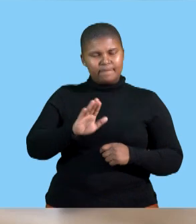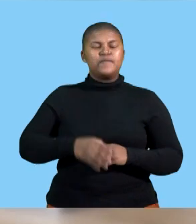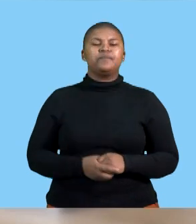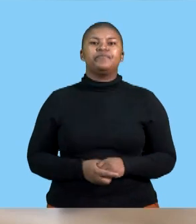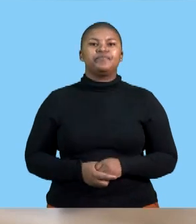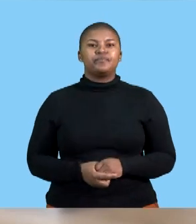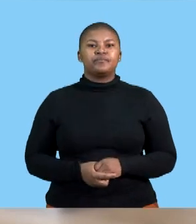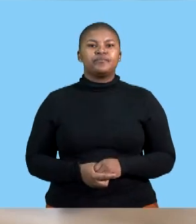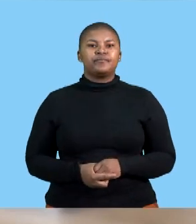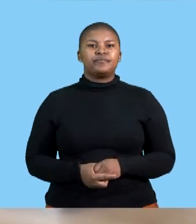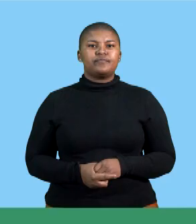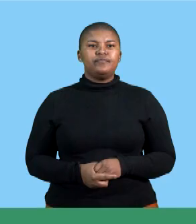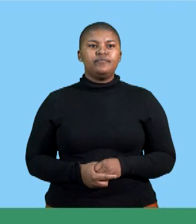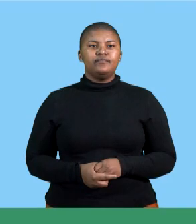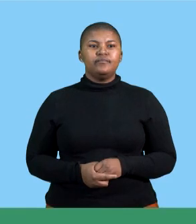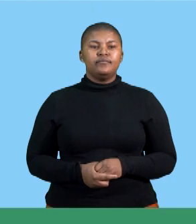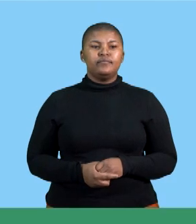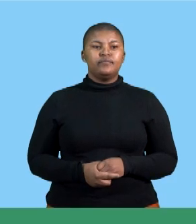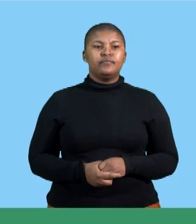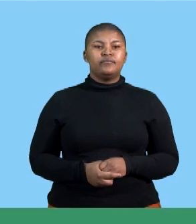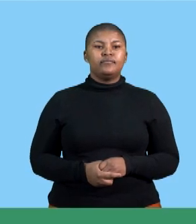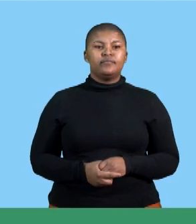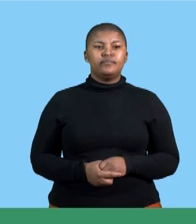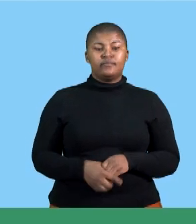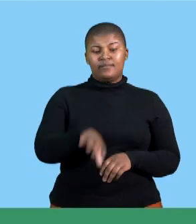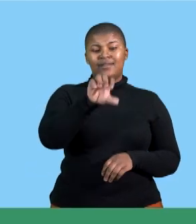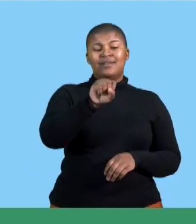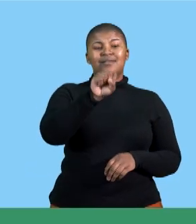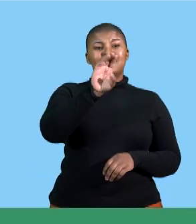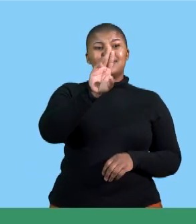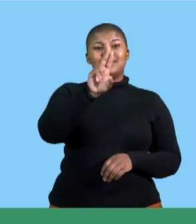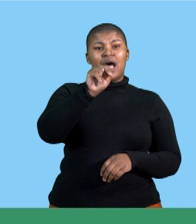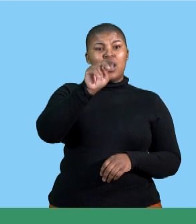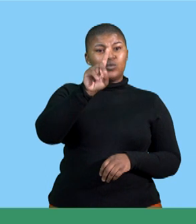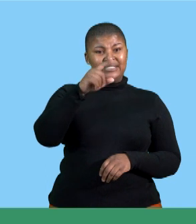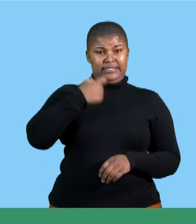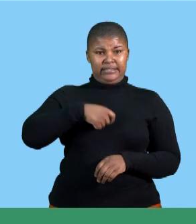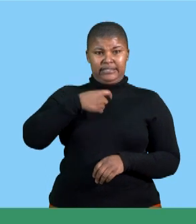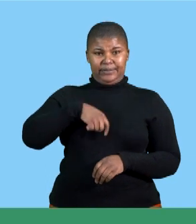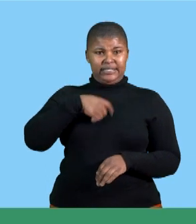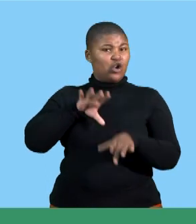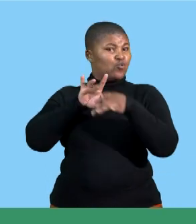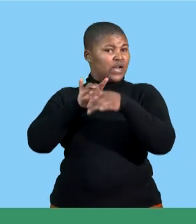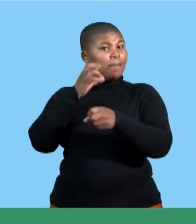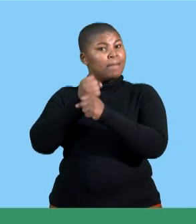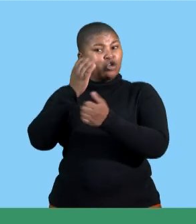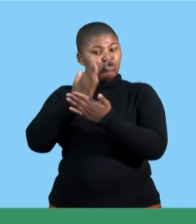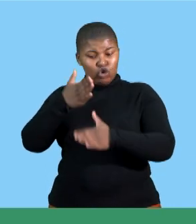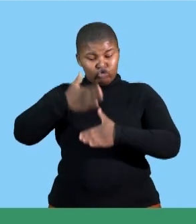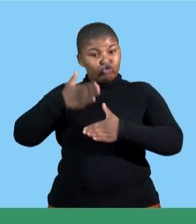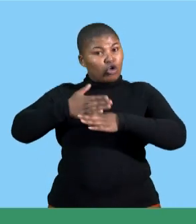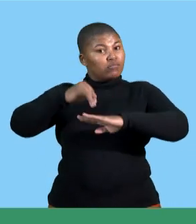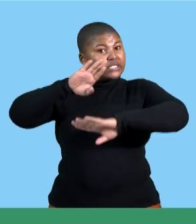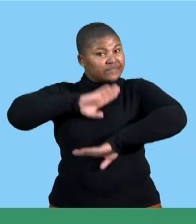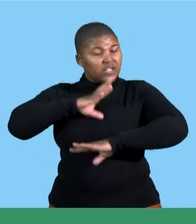the end. Sound interpersonal relationship. So sound interpersonal relationships will ensure job